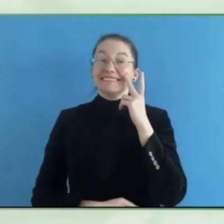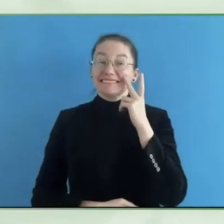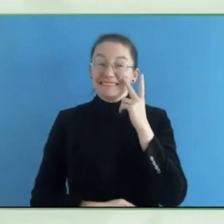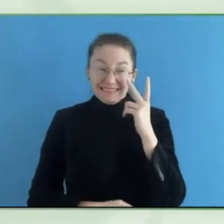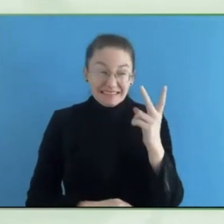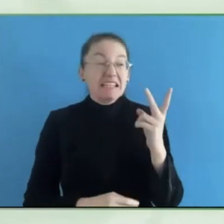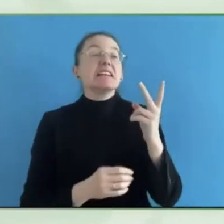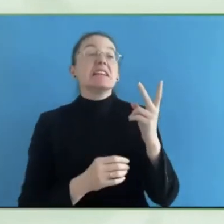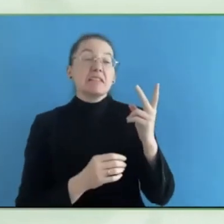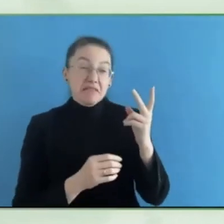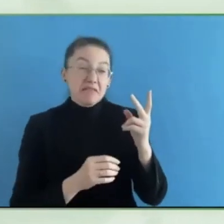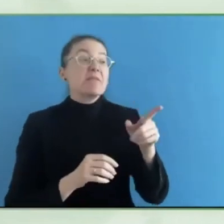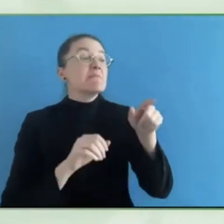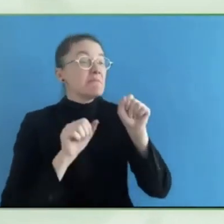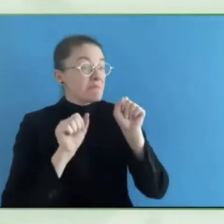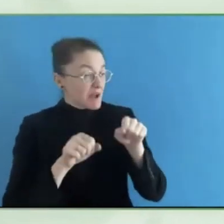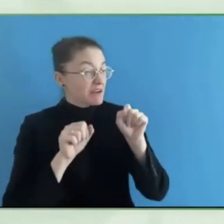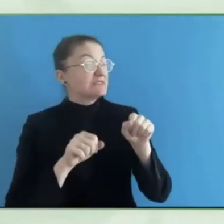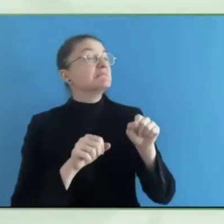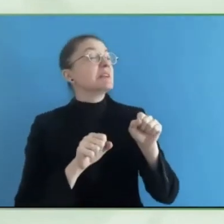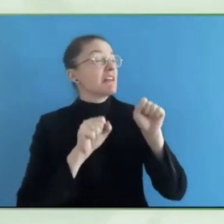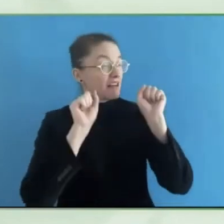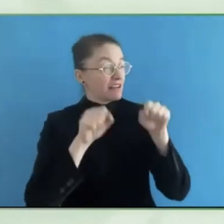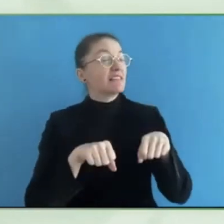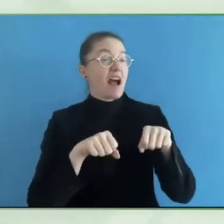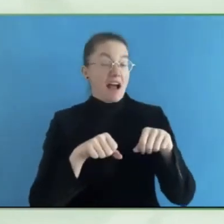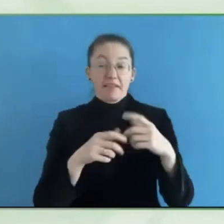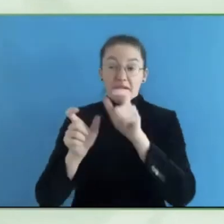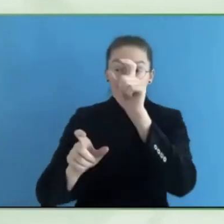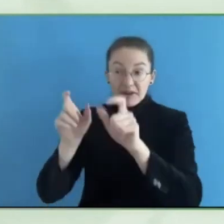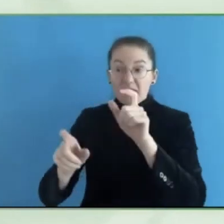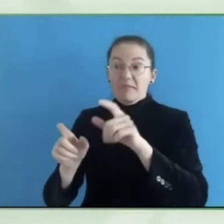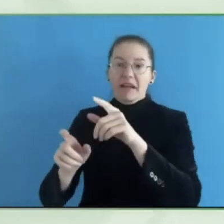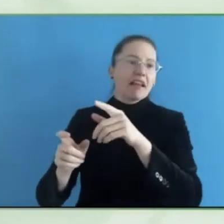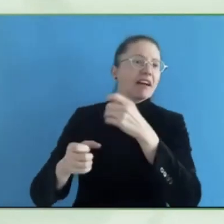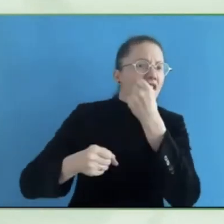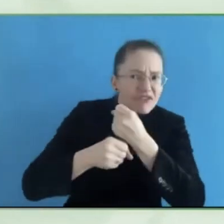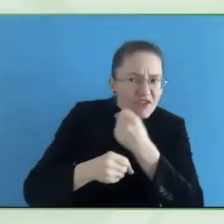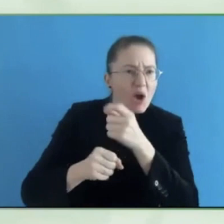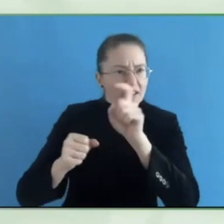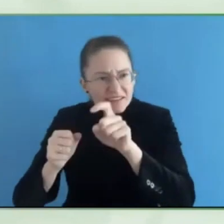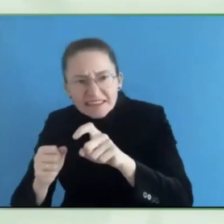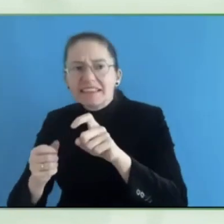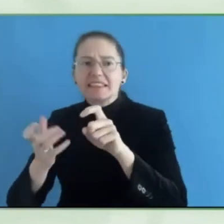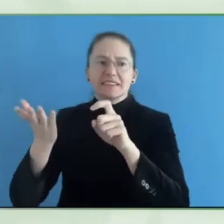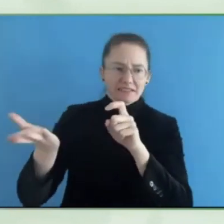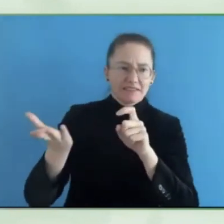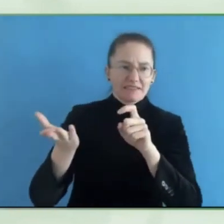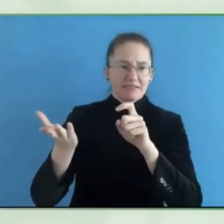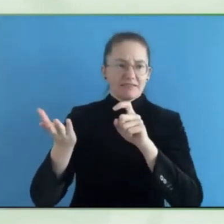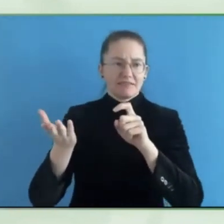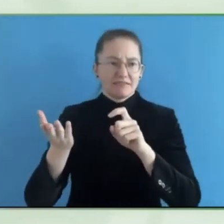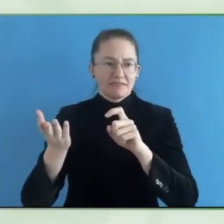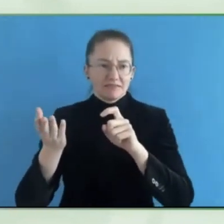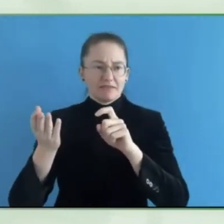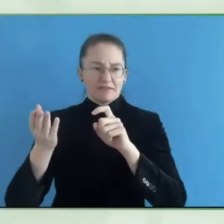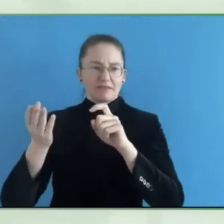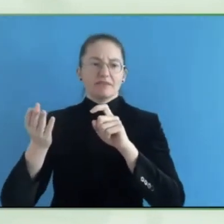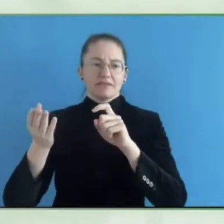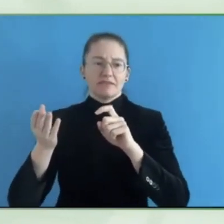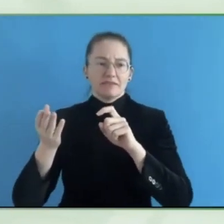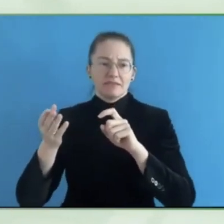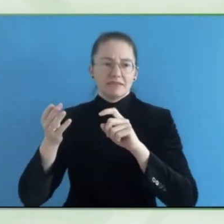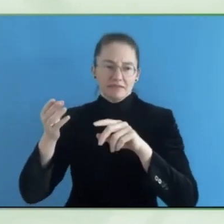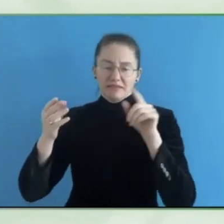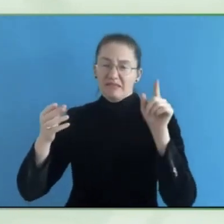and we needed people working on this annotation part. And it just evolved via competence. We